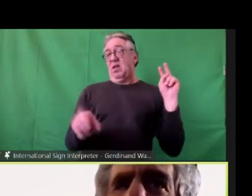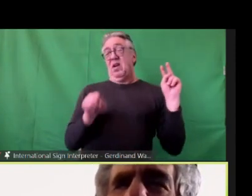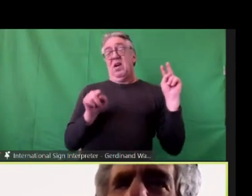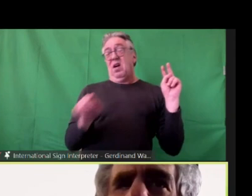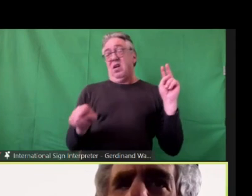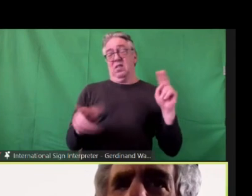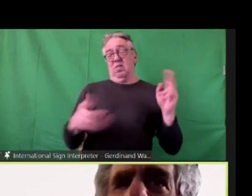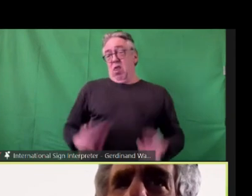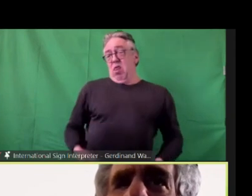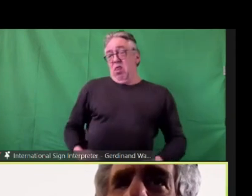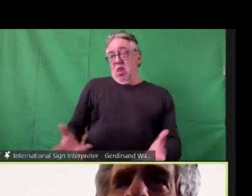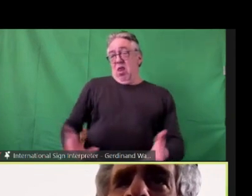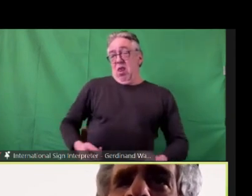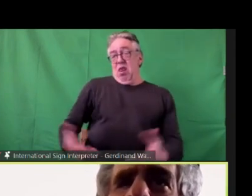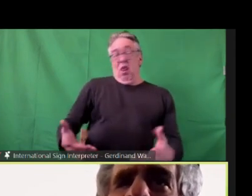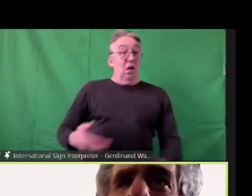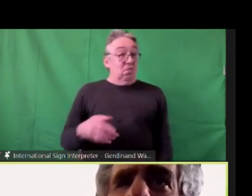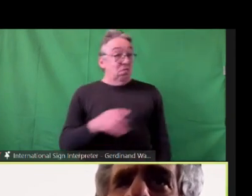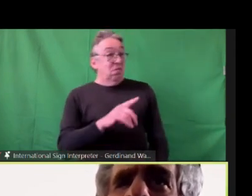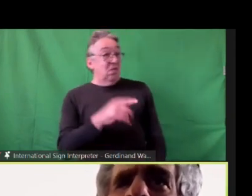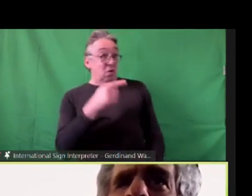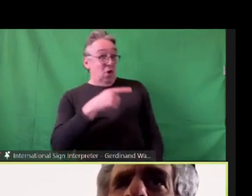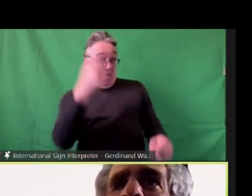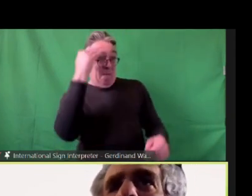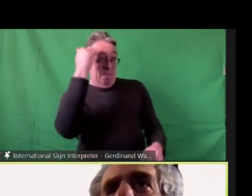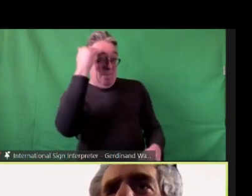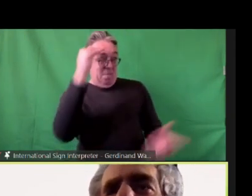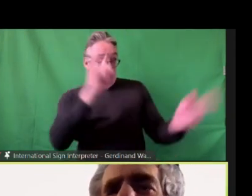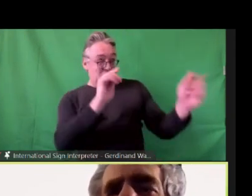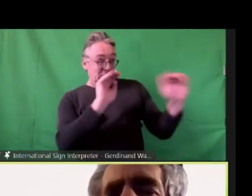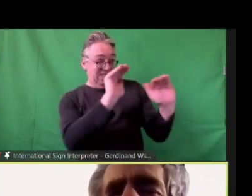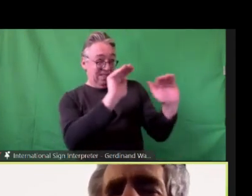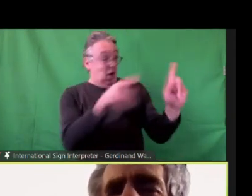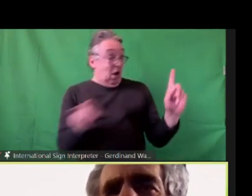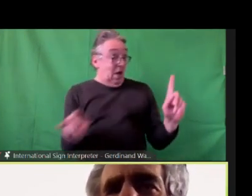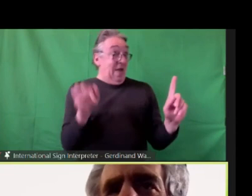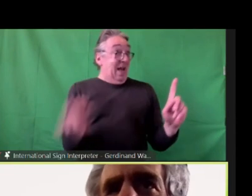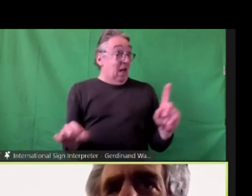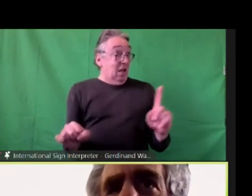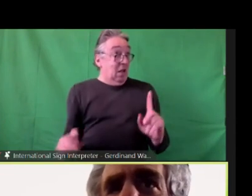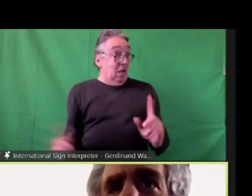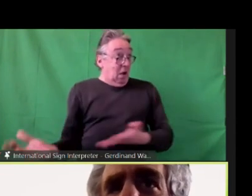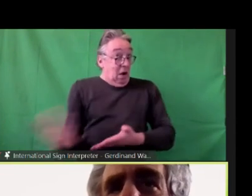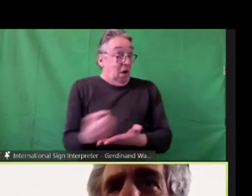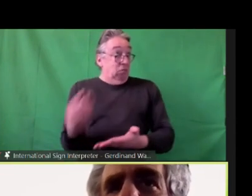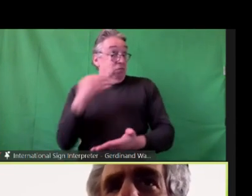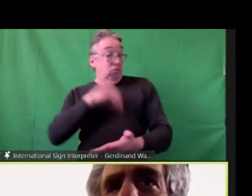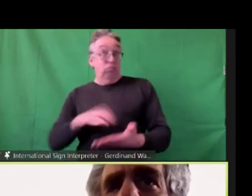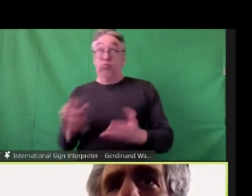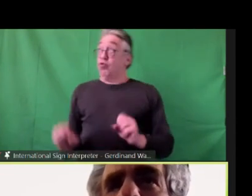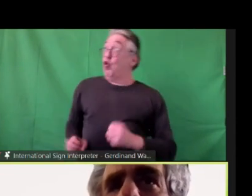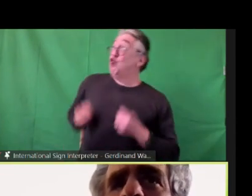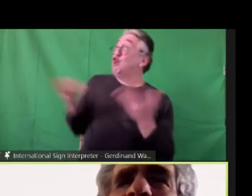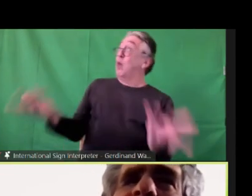There's so much more I could say about it. It is complicated, but there are strategies and mechanisms that we have learned. We need to